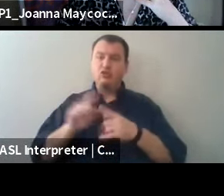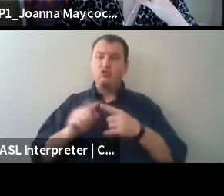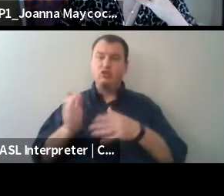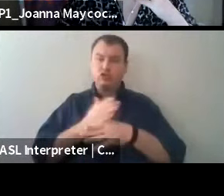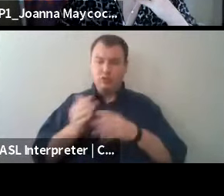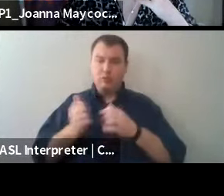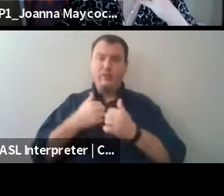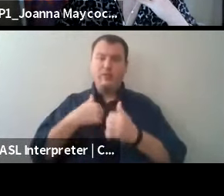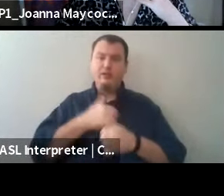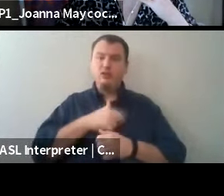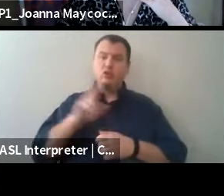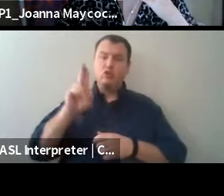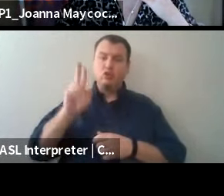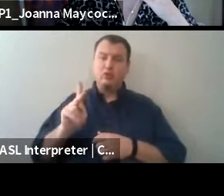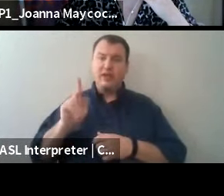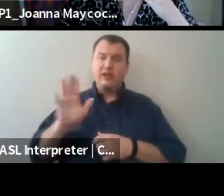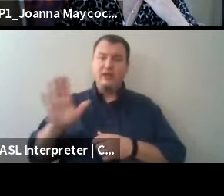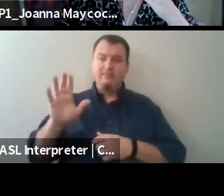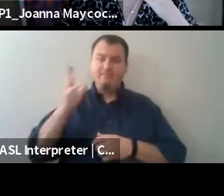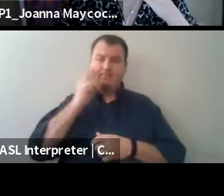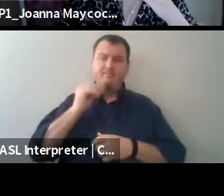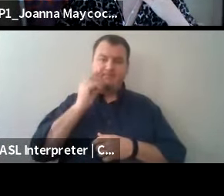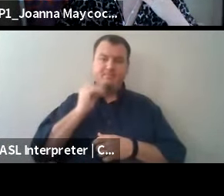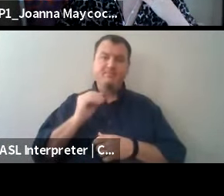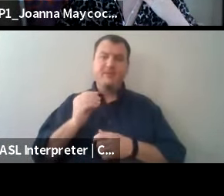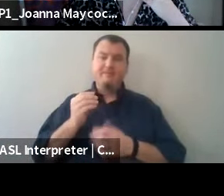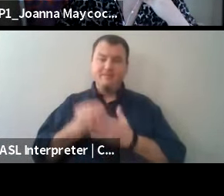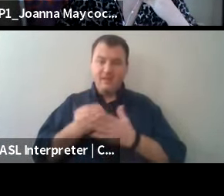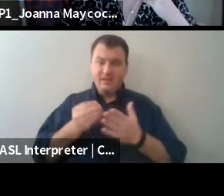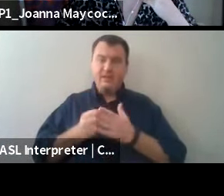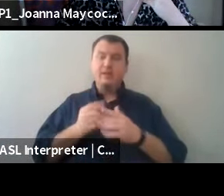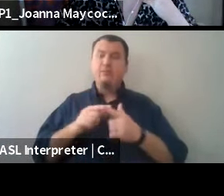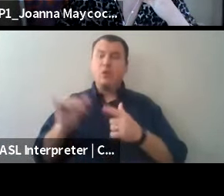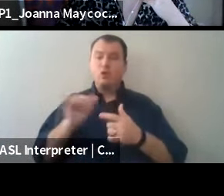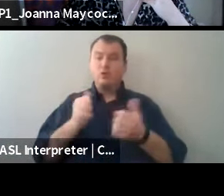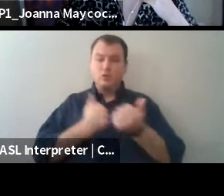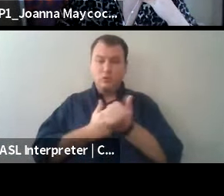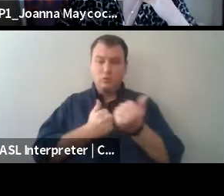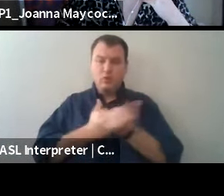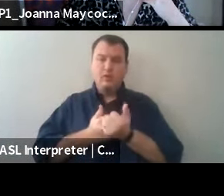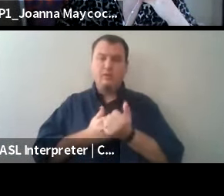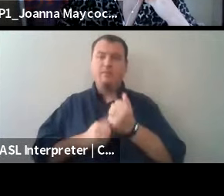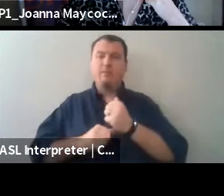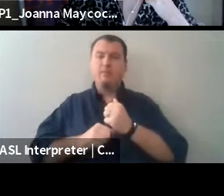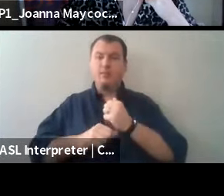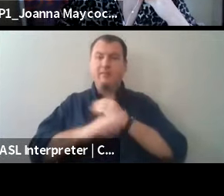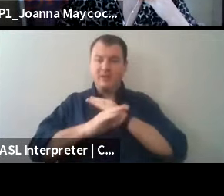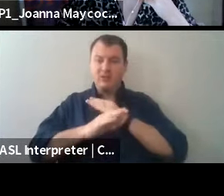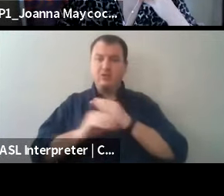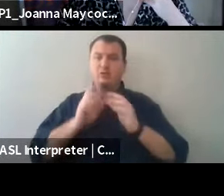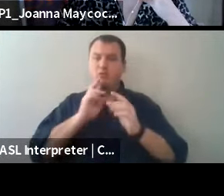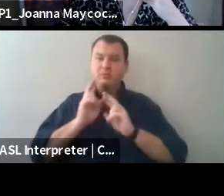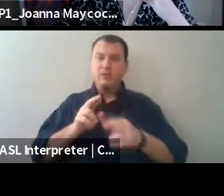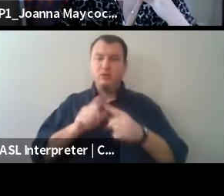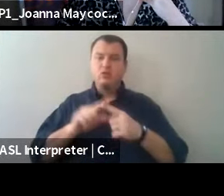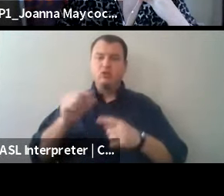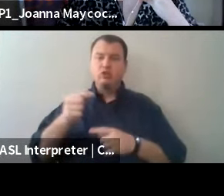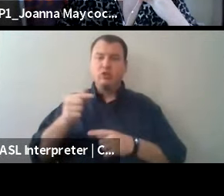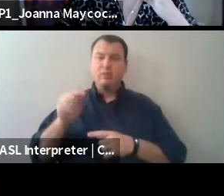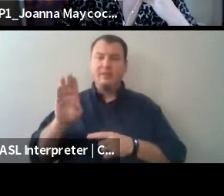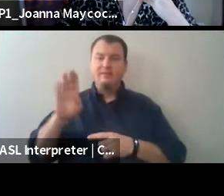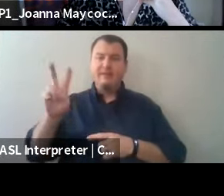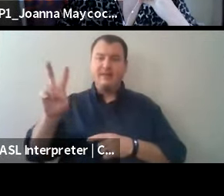the UK's experience in funding, but also in supporting prevention and response to gender-based